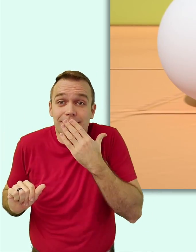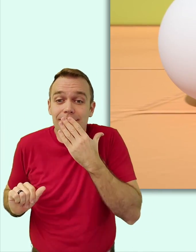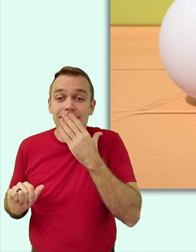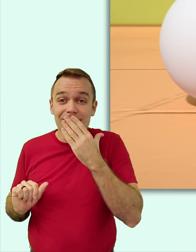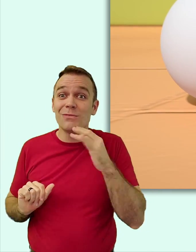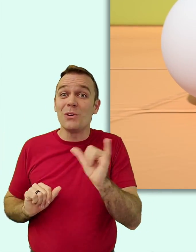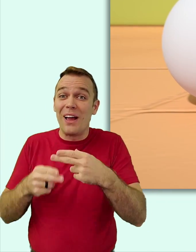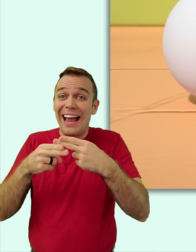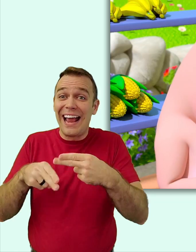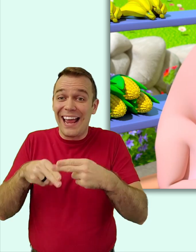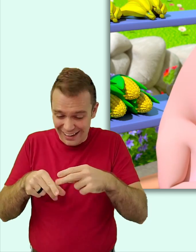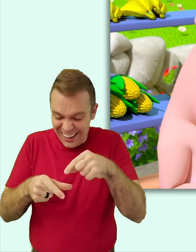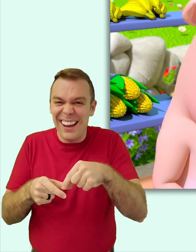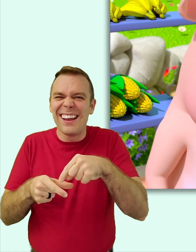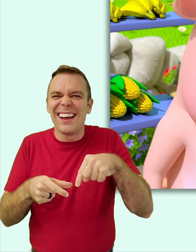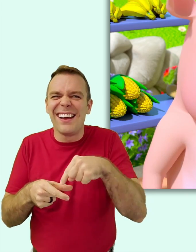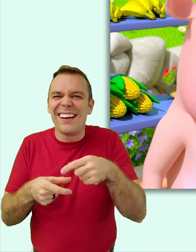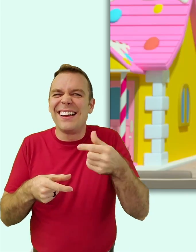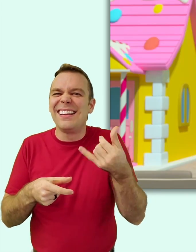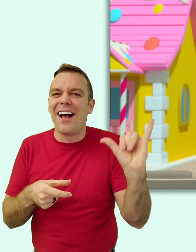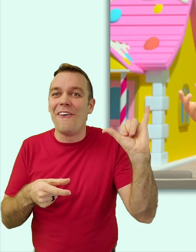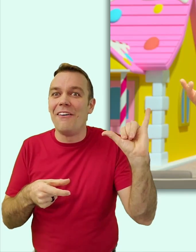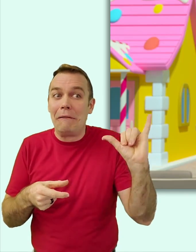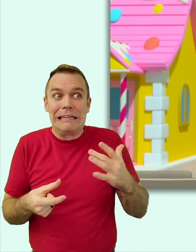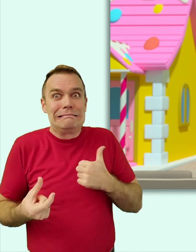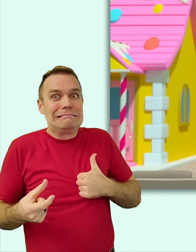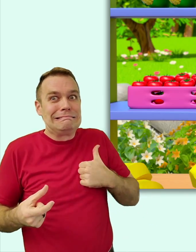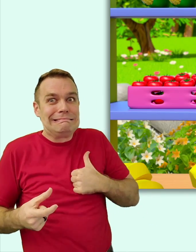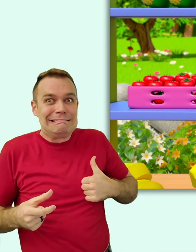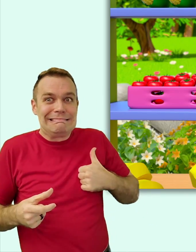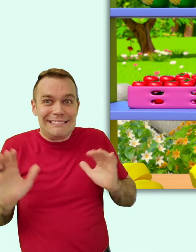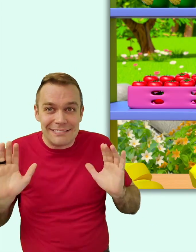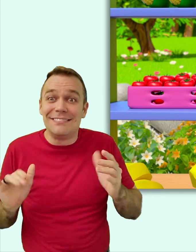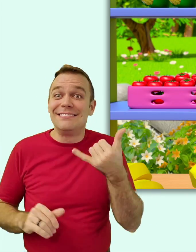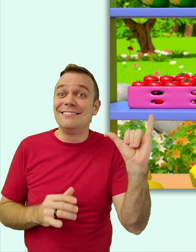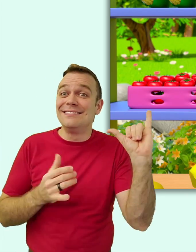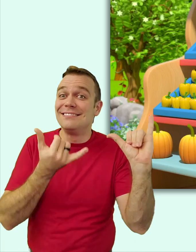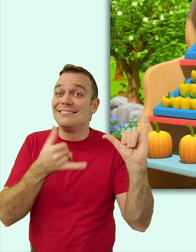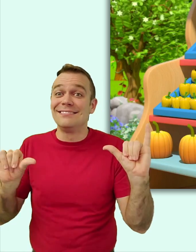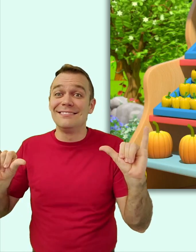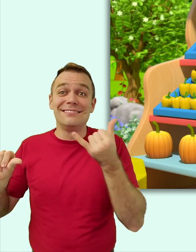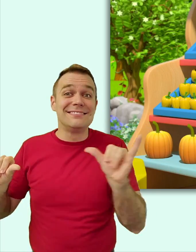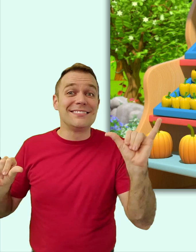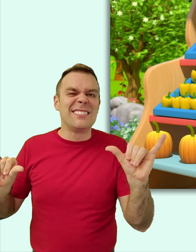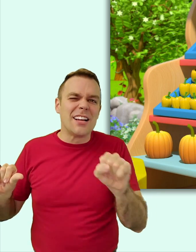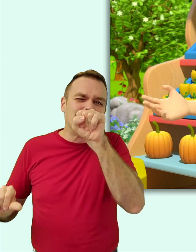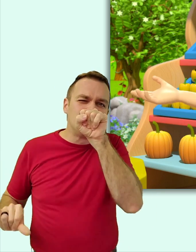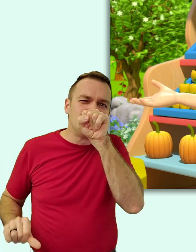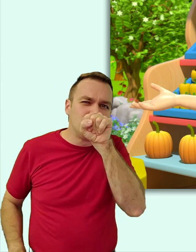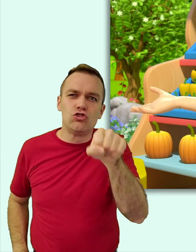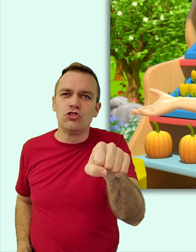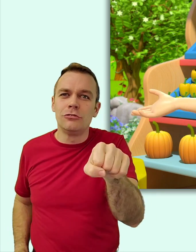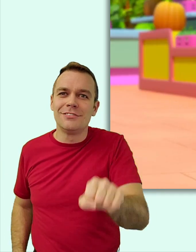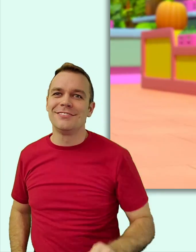The yolk in a chicken's egg is yellow. Sorry. Yellow, yellow, I love